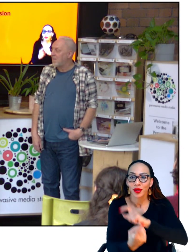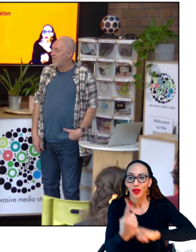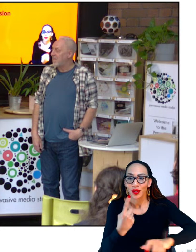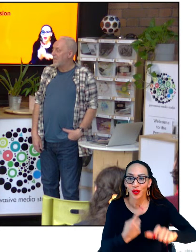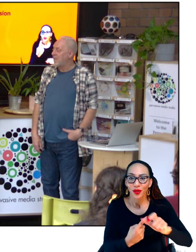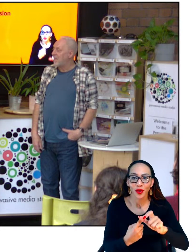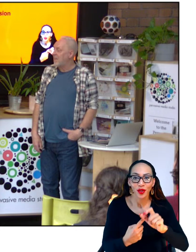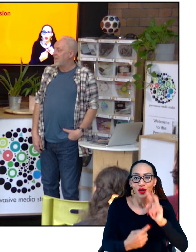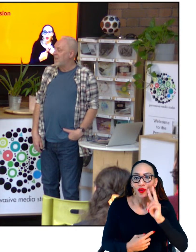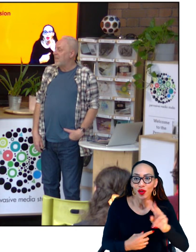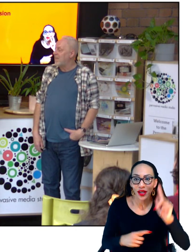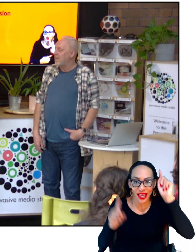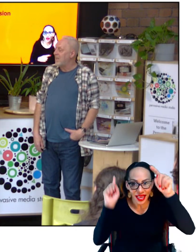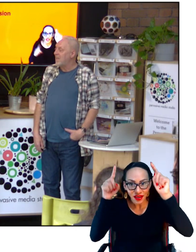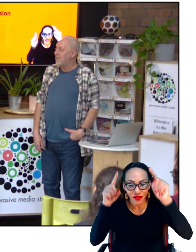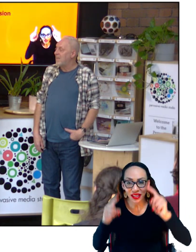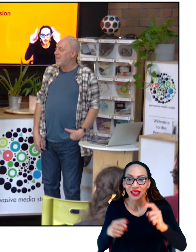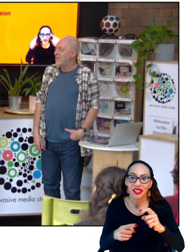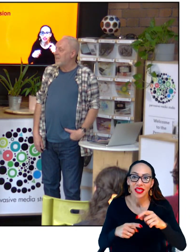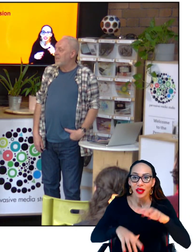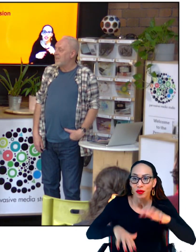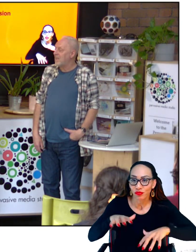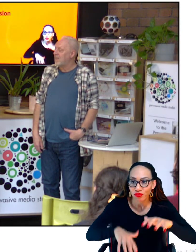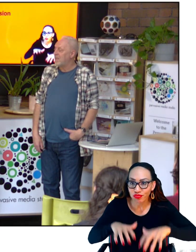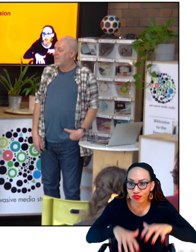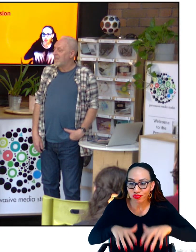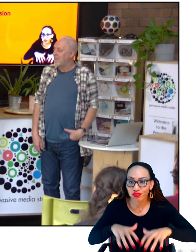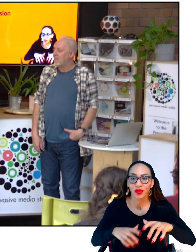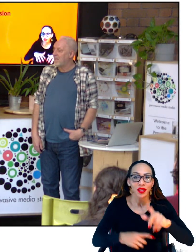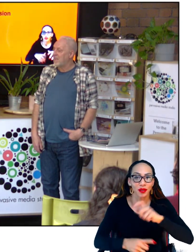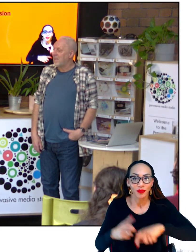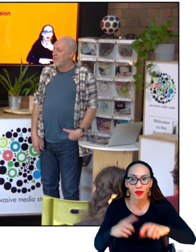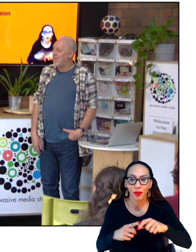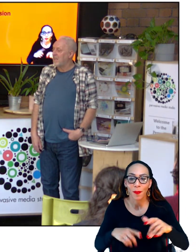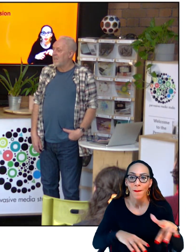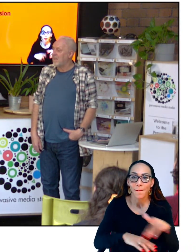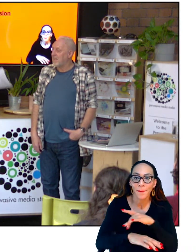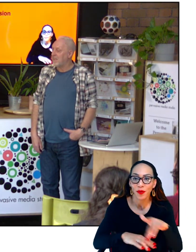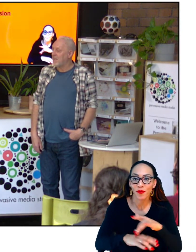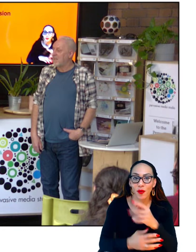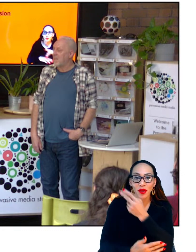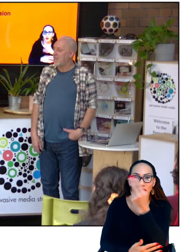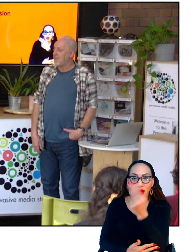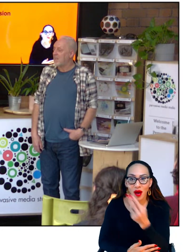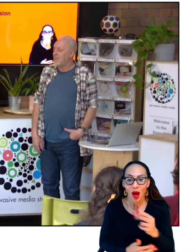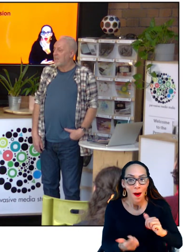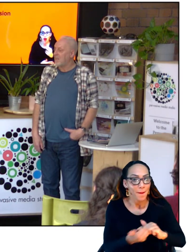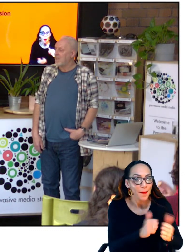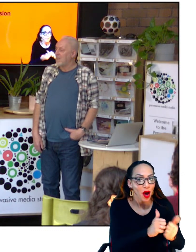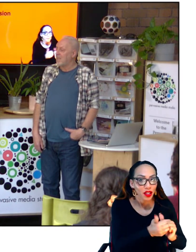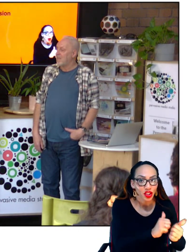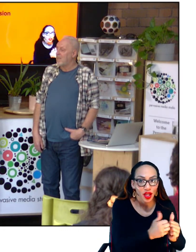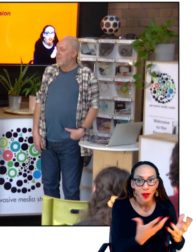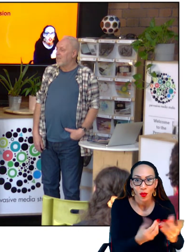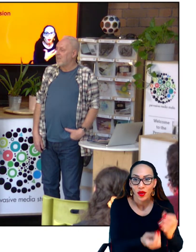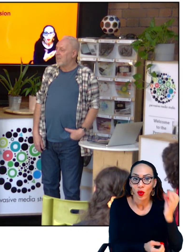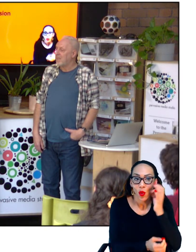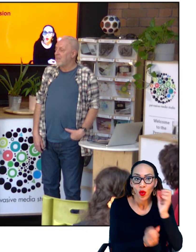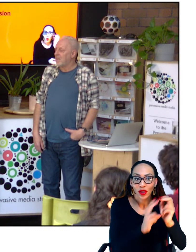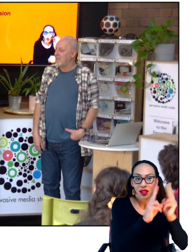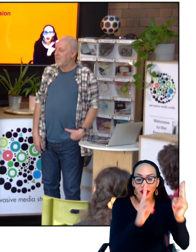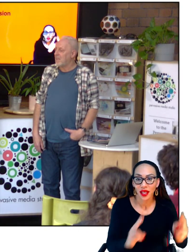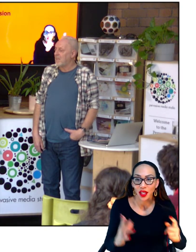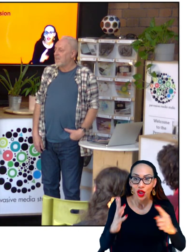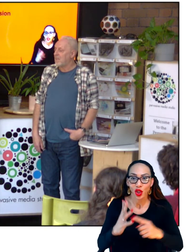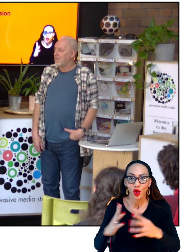everything from comedy to coding, product development to performance art. And we're a partnership between Watershed, where we are right now, the University of the West of England,